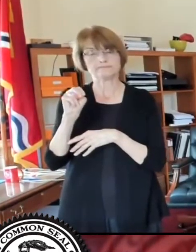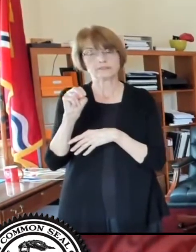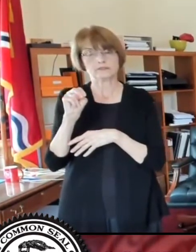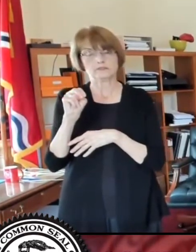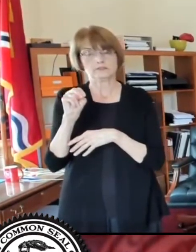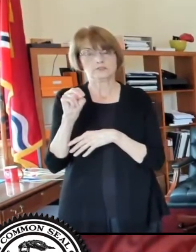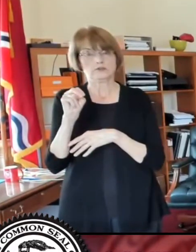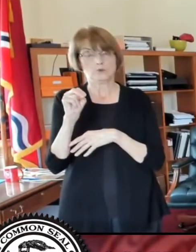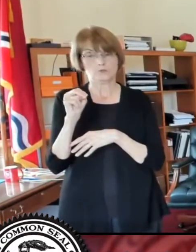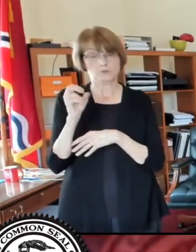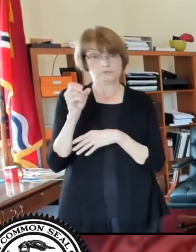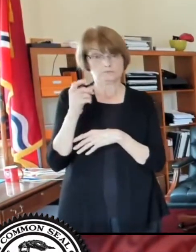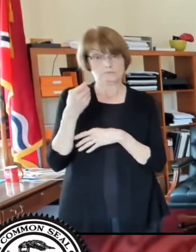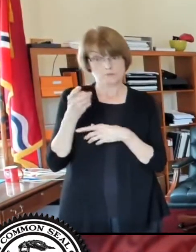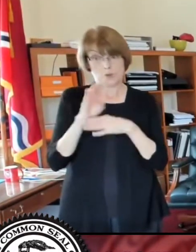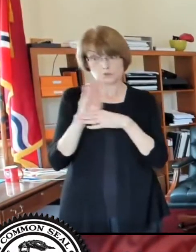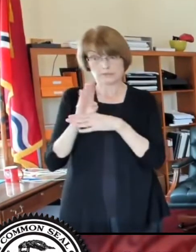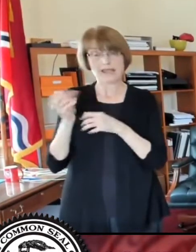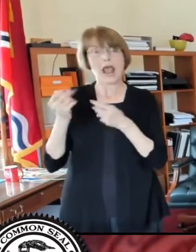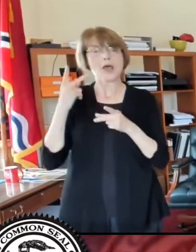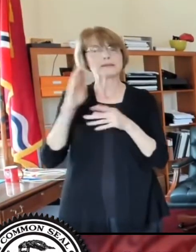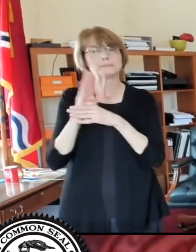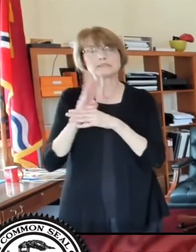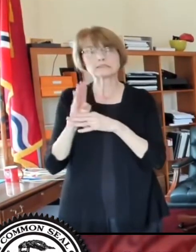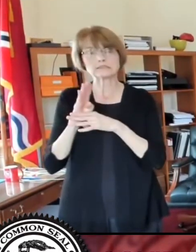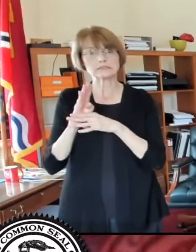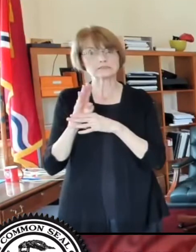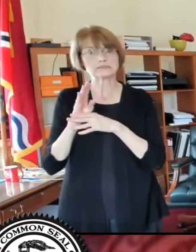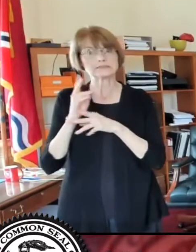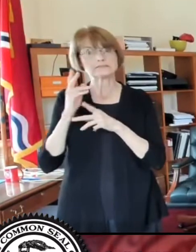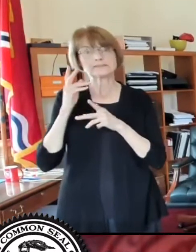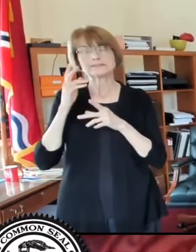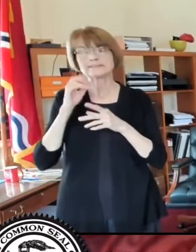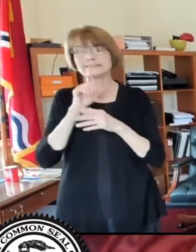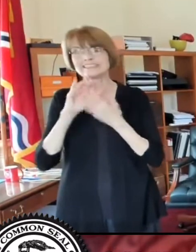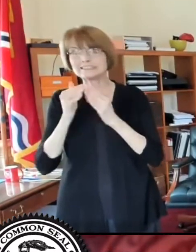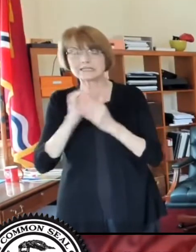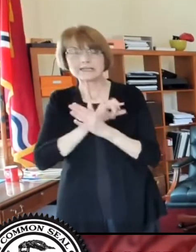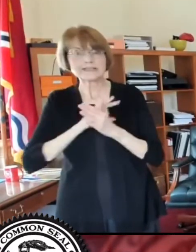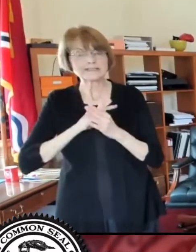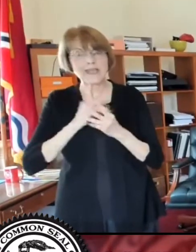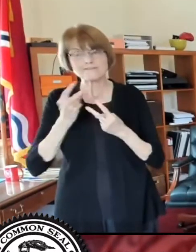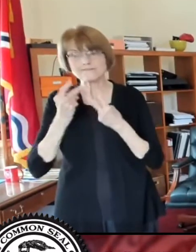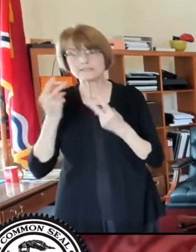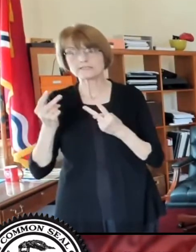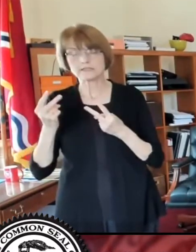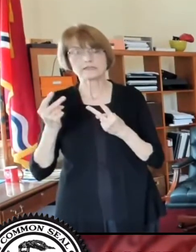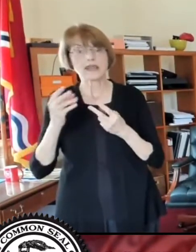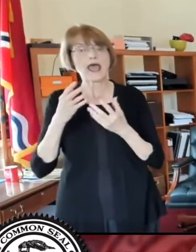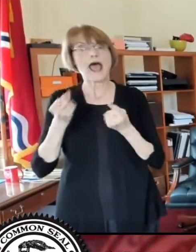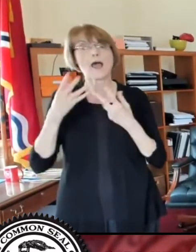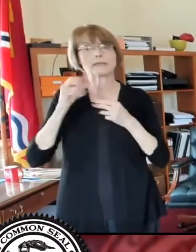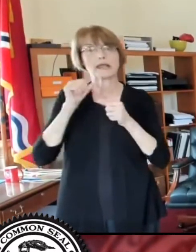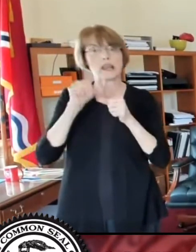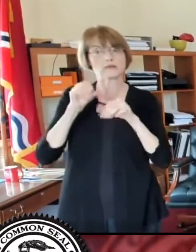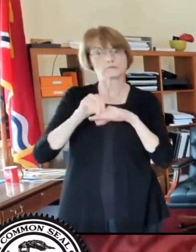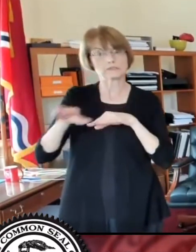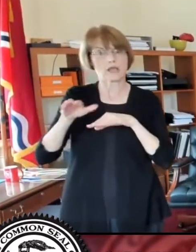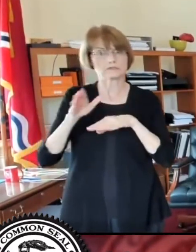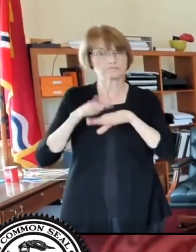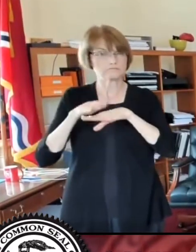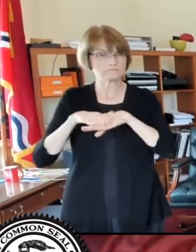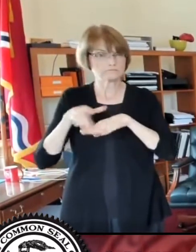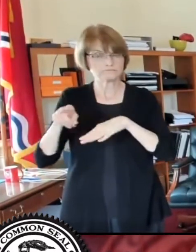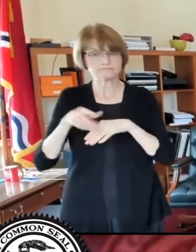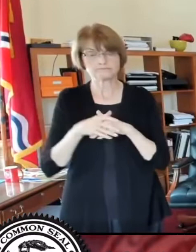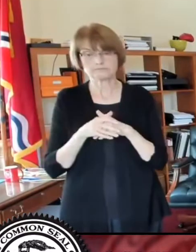did end up visiting and how many letters are going out. I don't know how many we visited. I'm